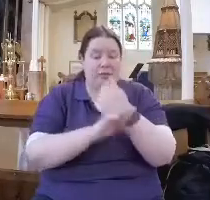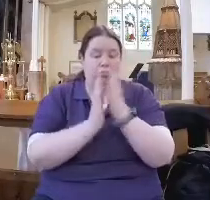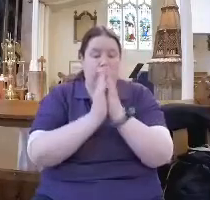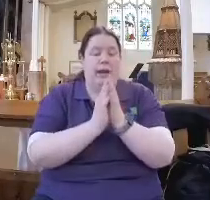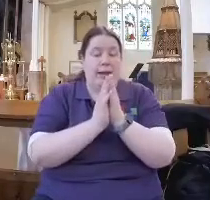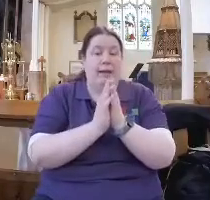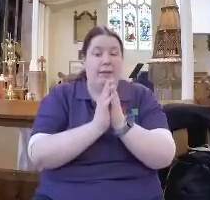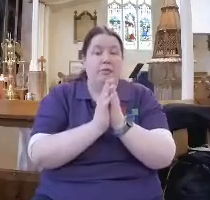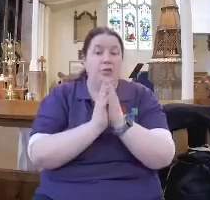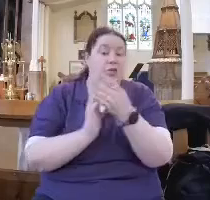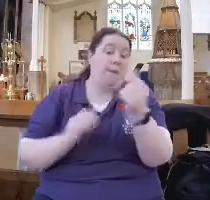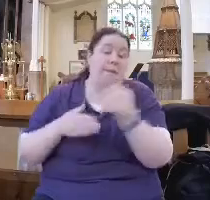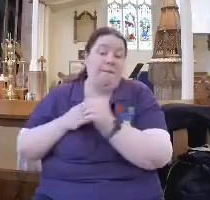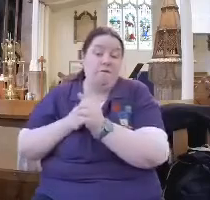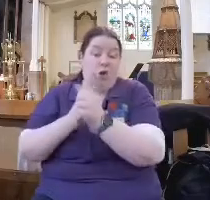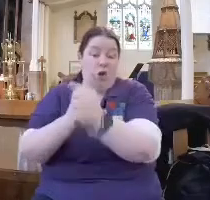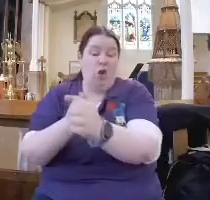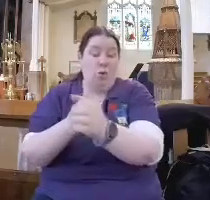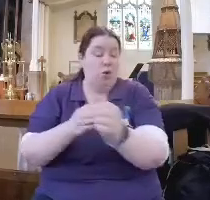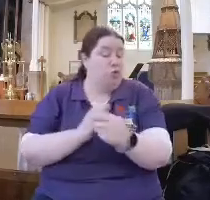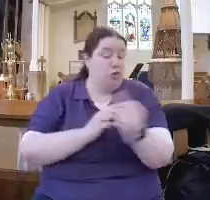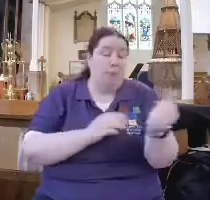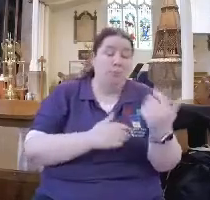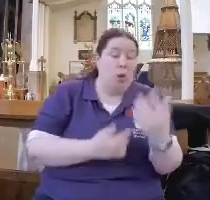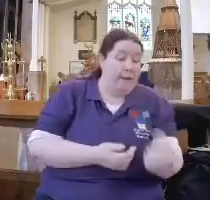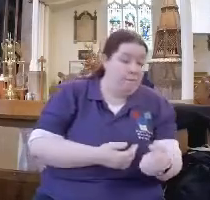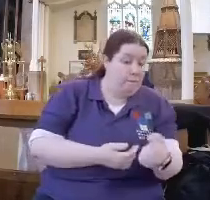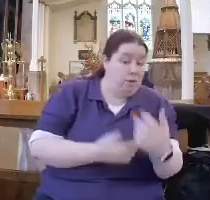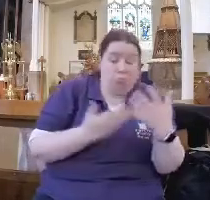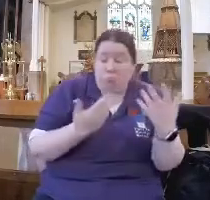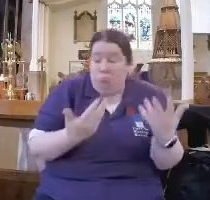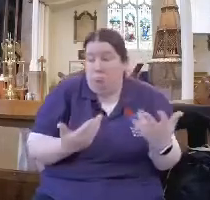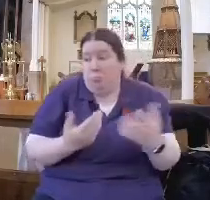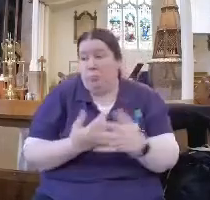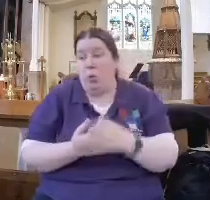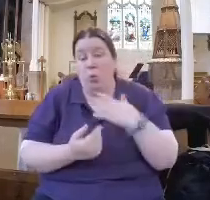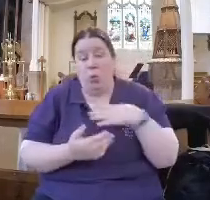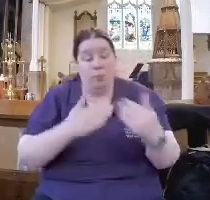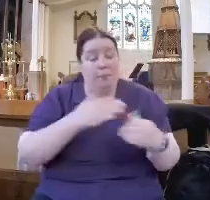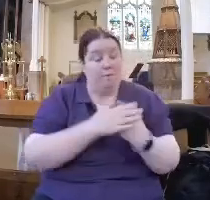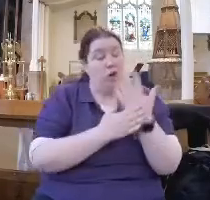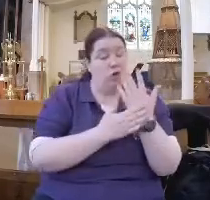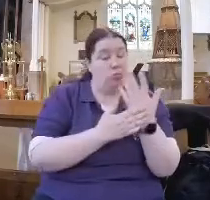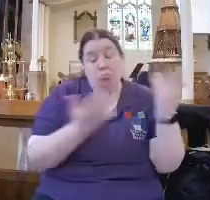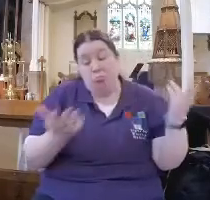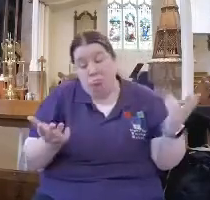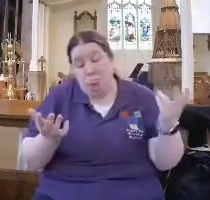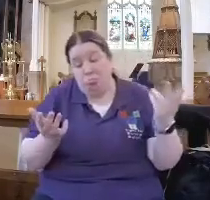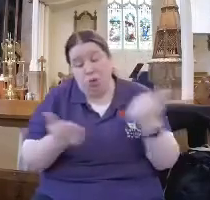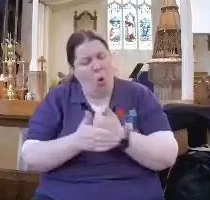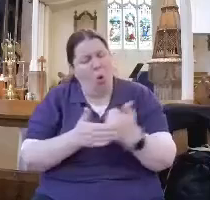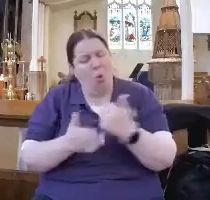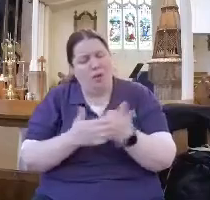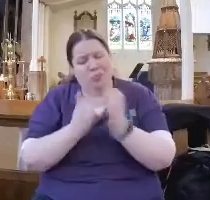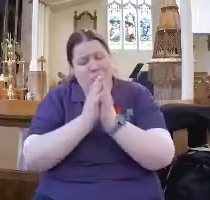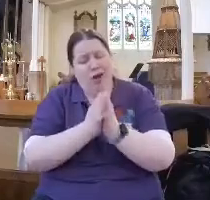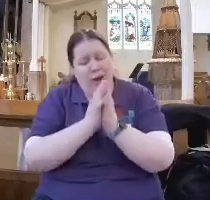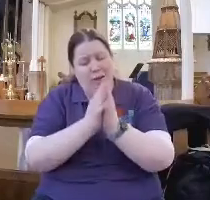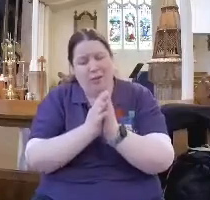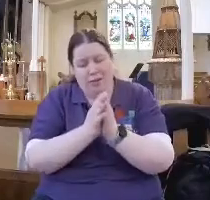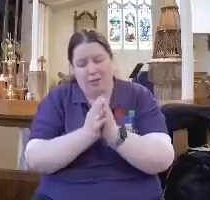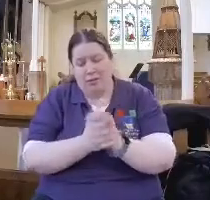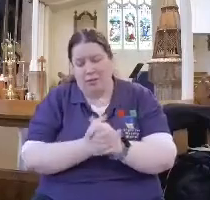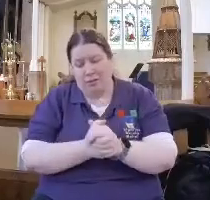use. They want it to be fresh and things. But indeed, it's not just prayers, though, isn't it? Is it? I mean,